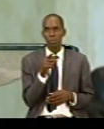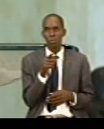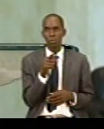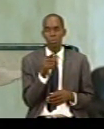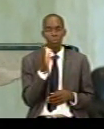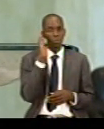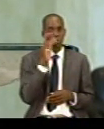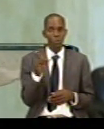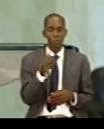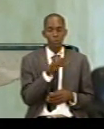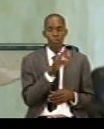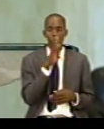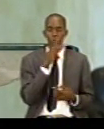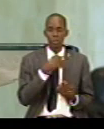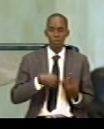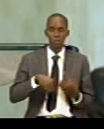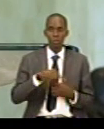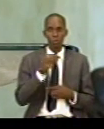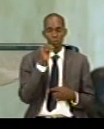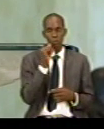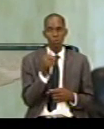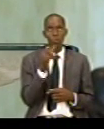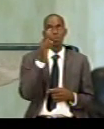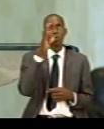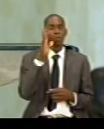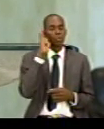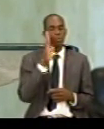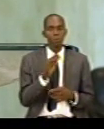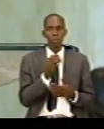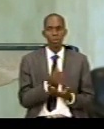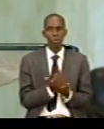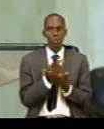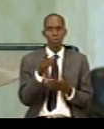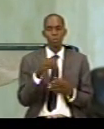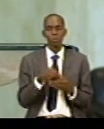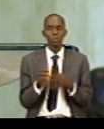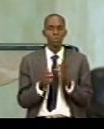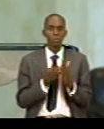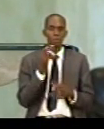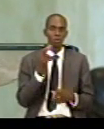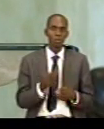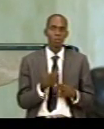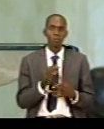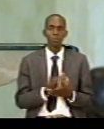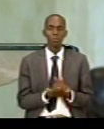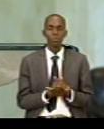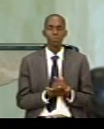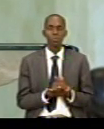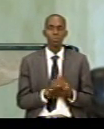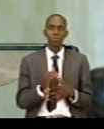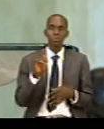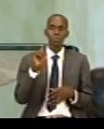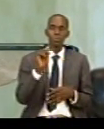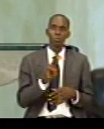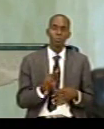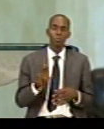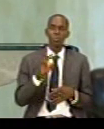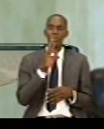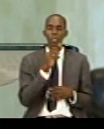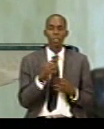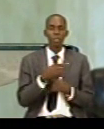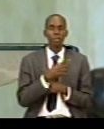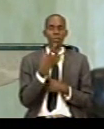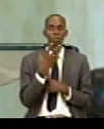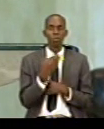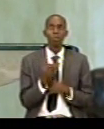Will you be there? God will help you in Jesus' name. Thursdays are days of miracles